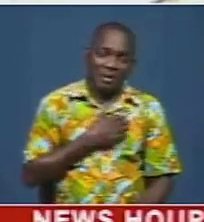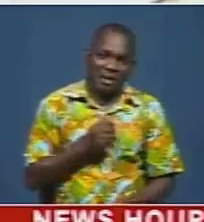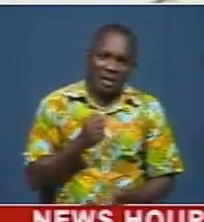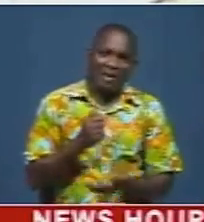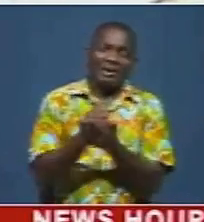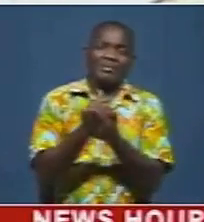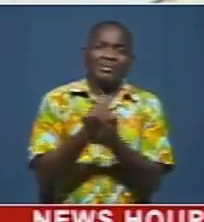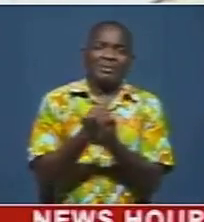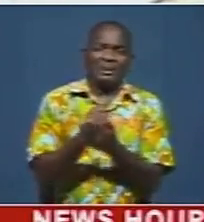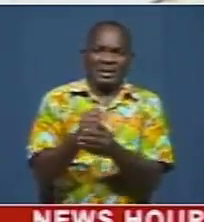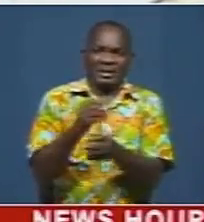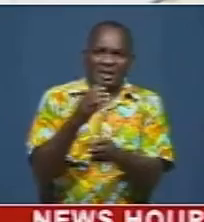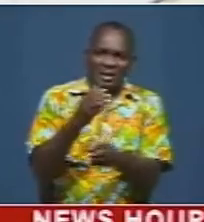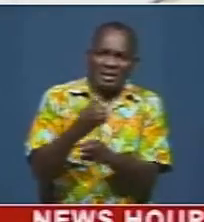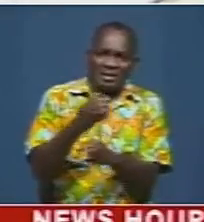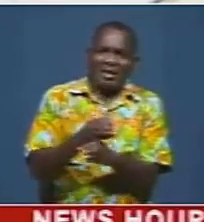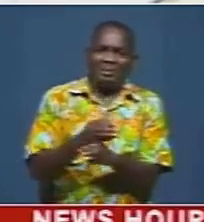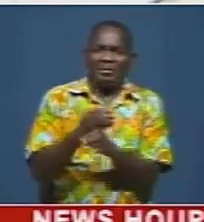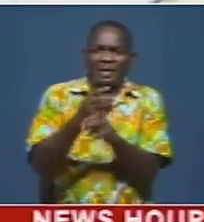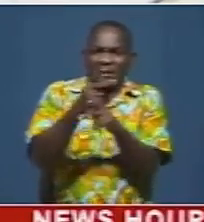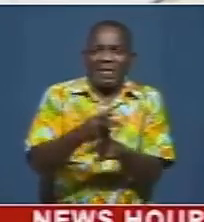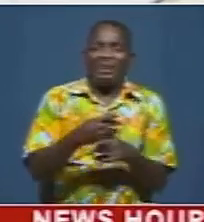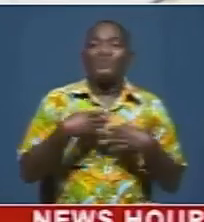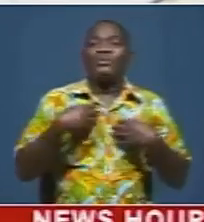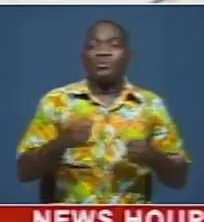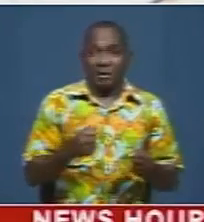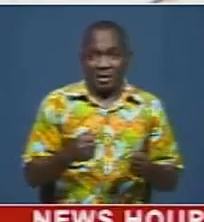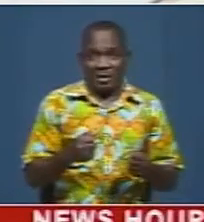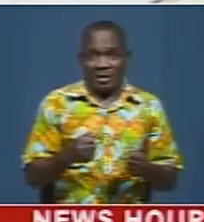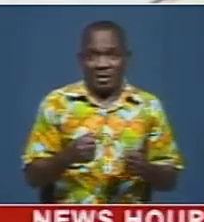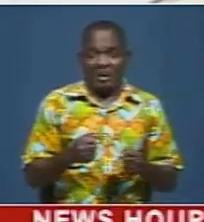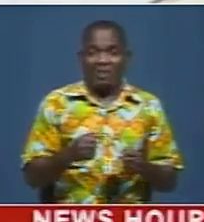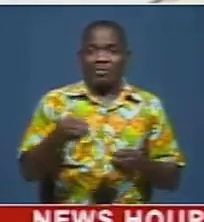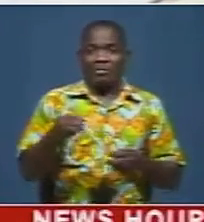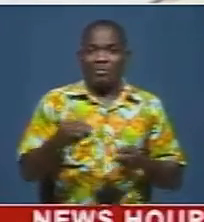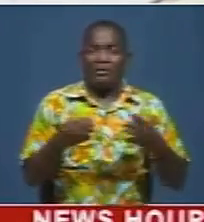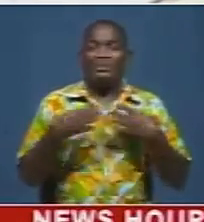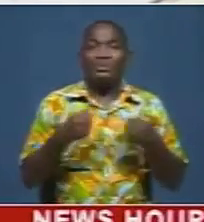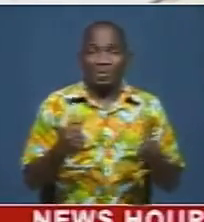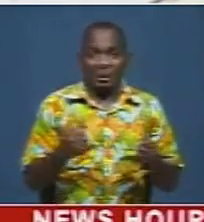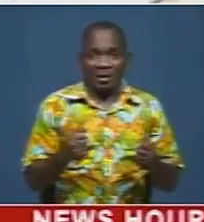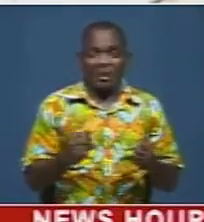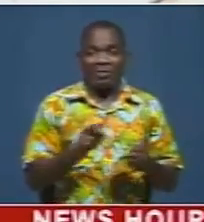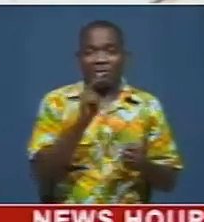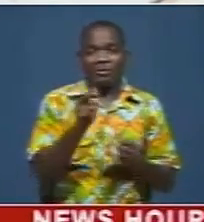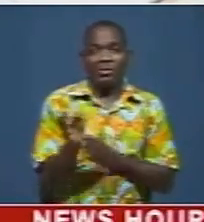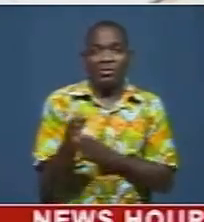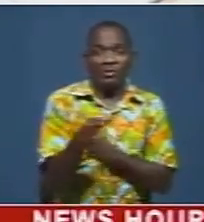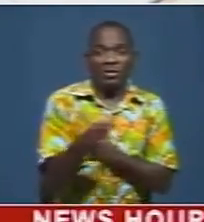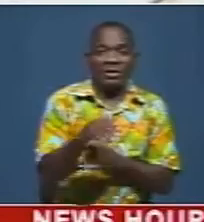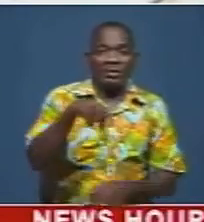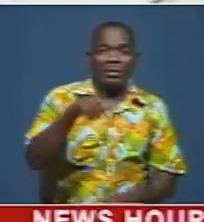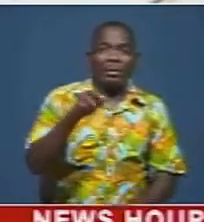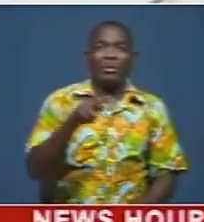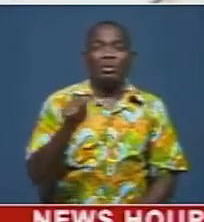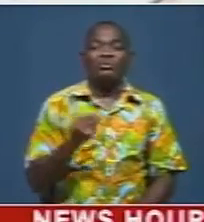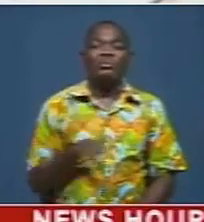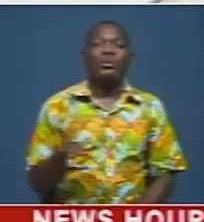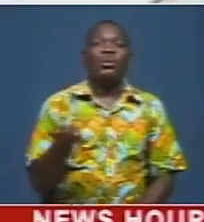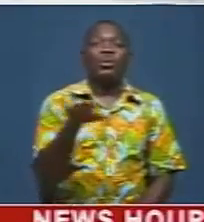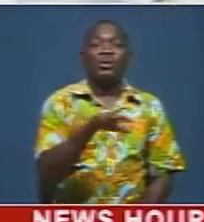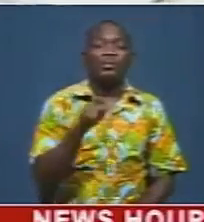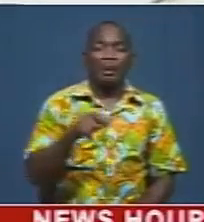prudent maintenance culture is adopted by management in the use of the fishing port. All of us